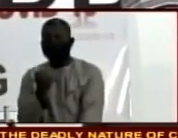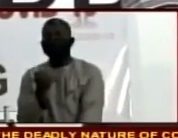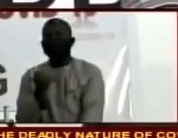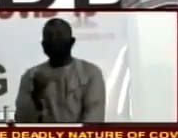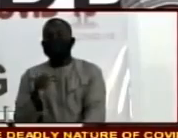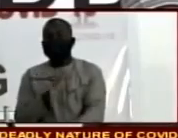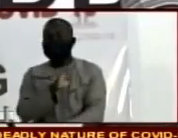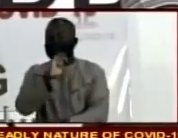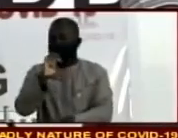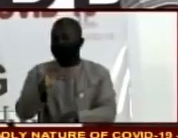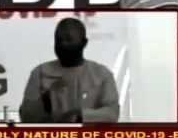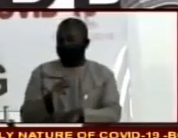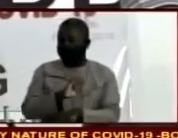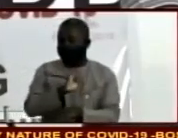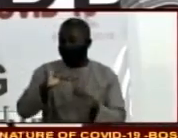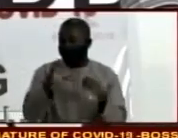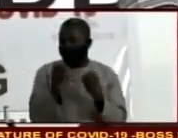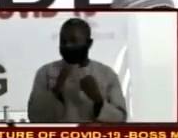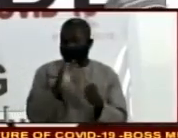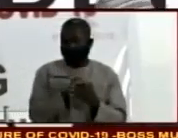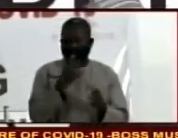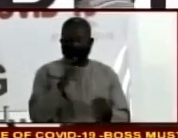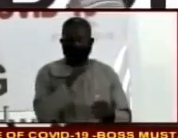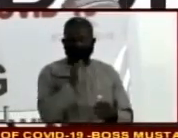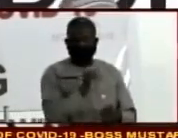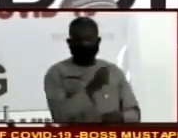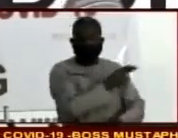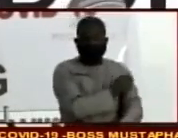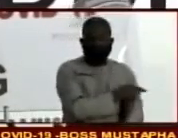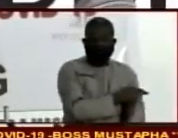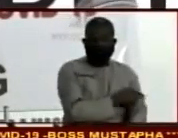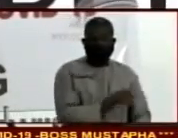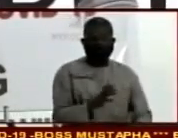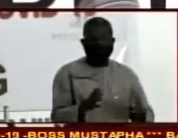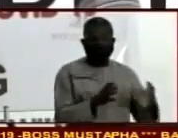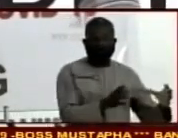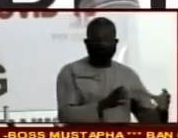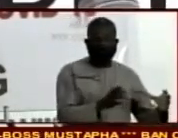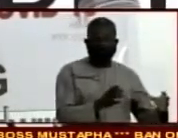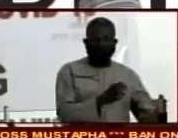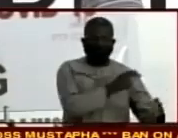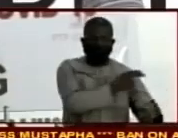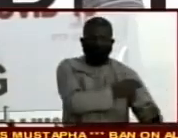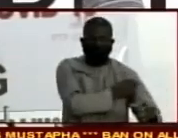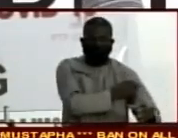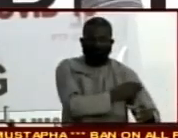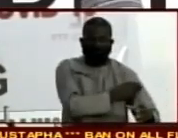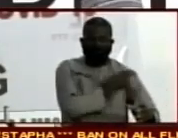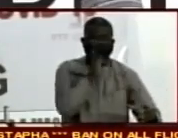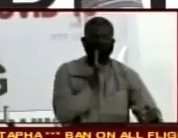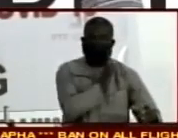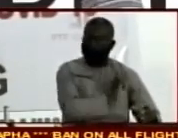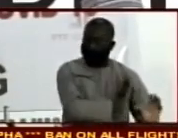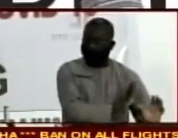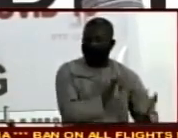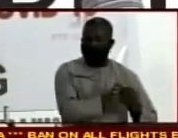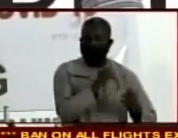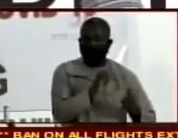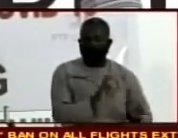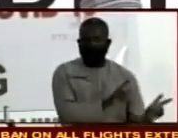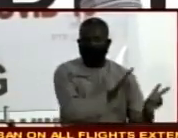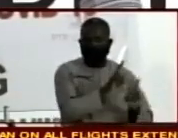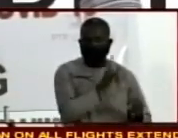such as hotels, where they will be comfortably looked after, because they do not require any specific monitoring or